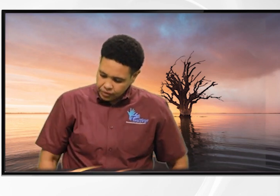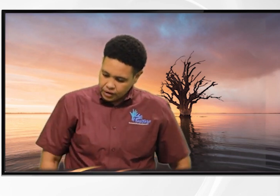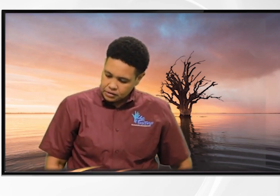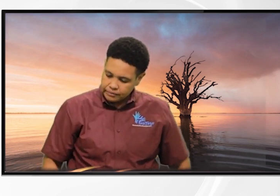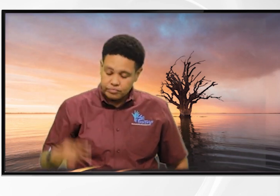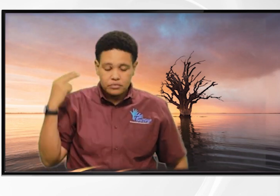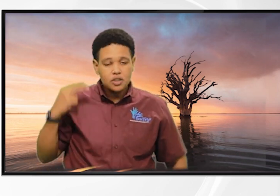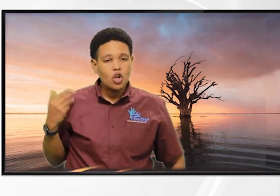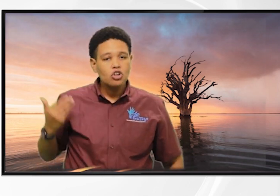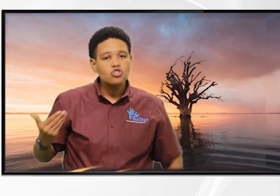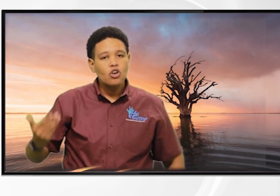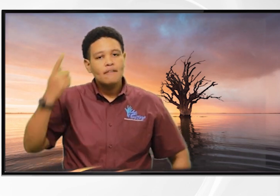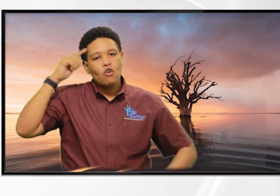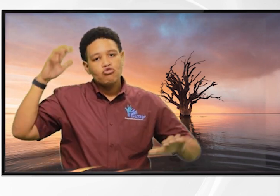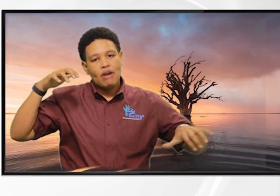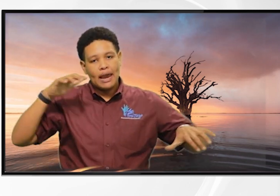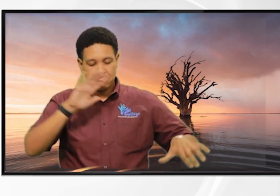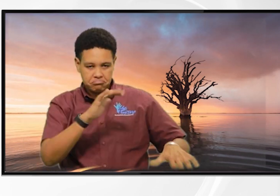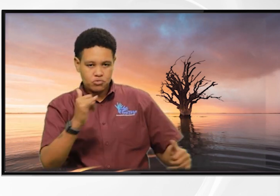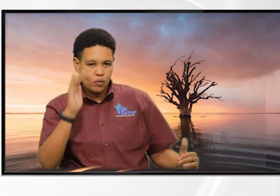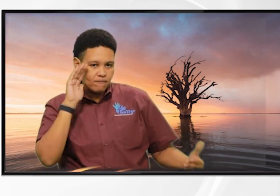Historical trend for rainfall.